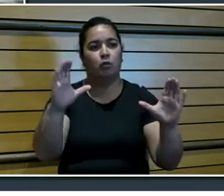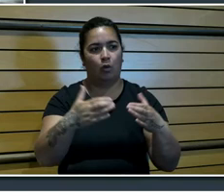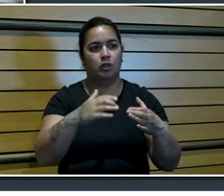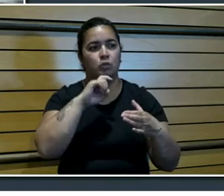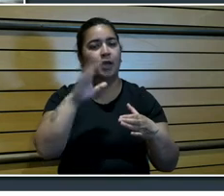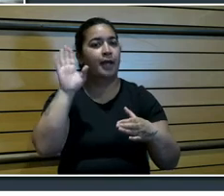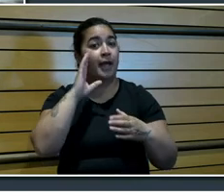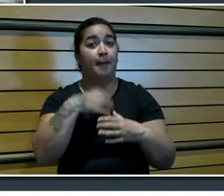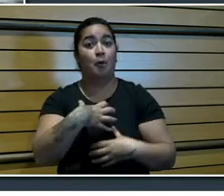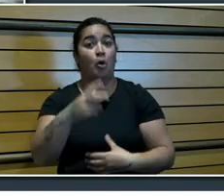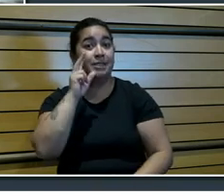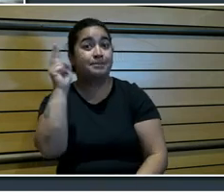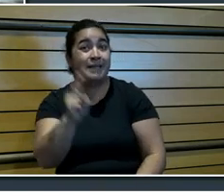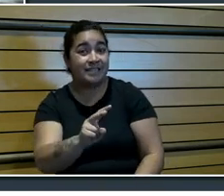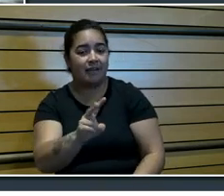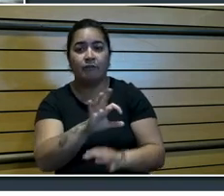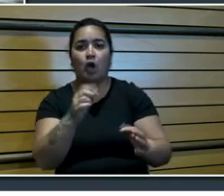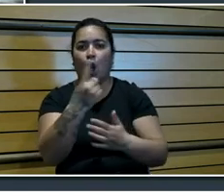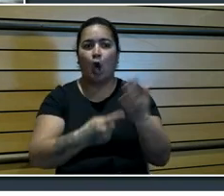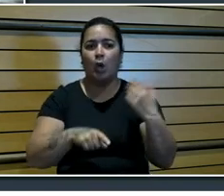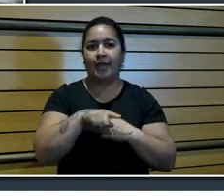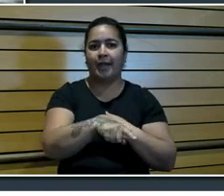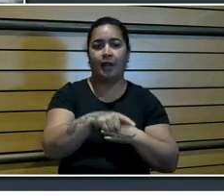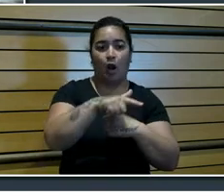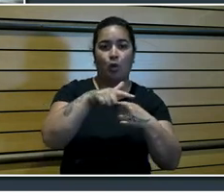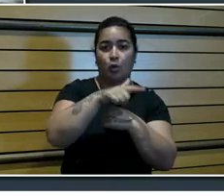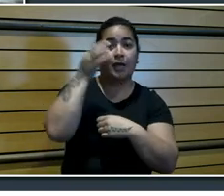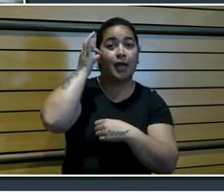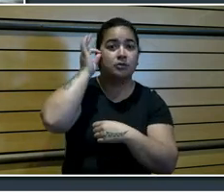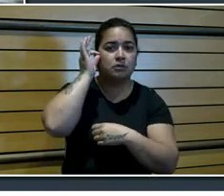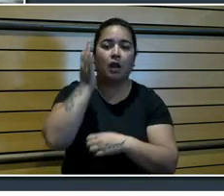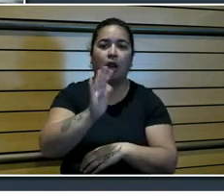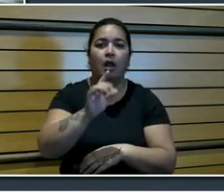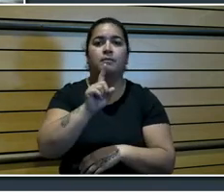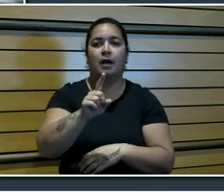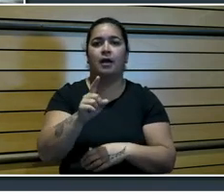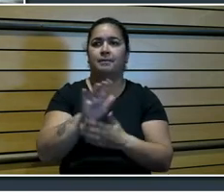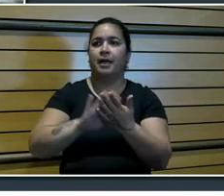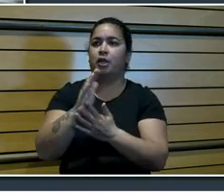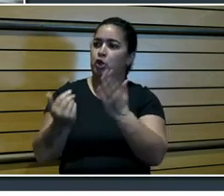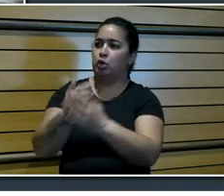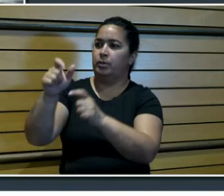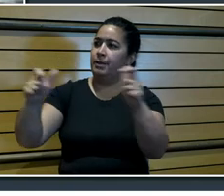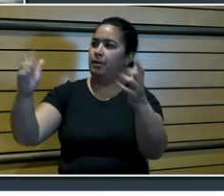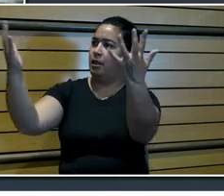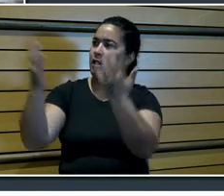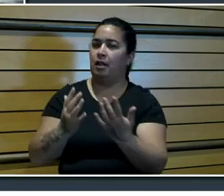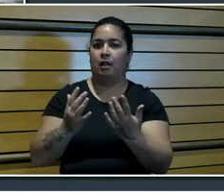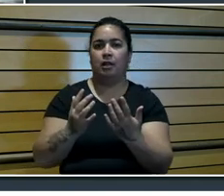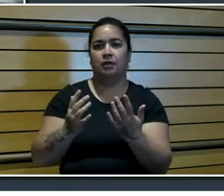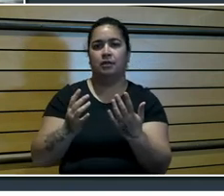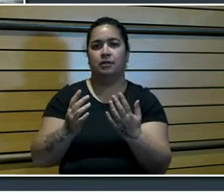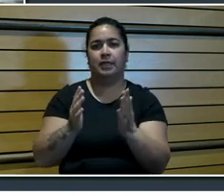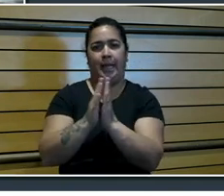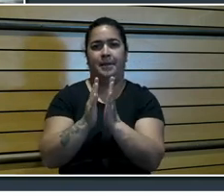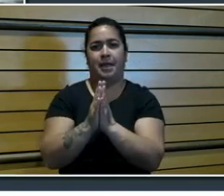perspective, not only for council as a decision body, but also for Napierites who are listening to what the council has